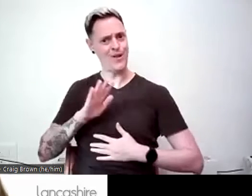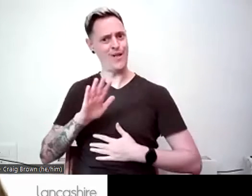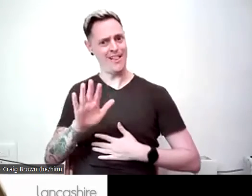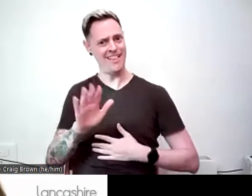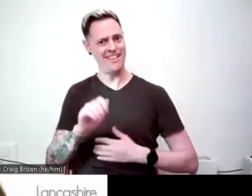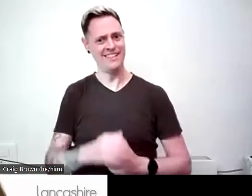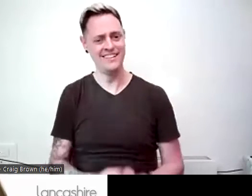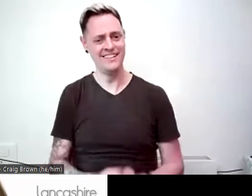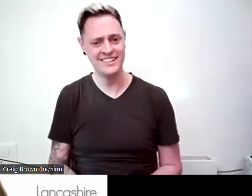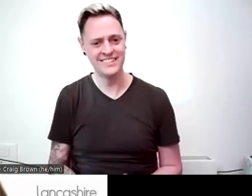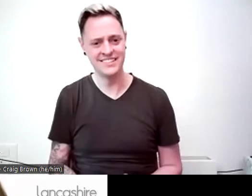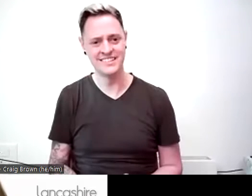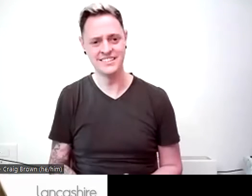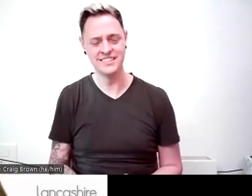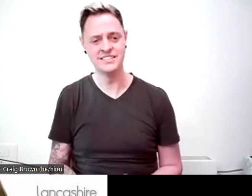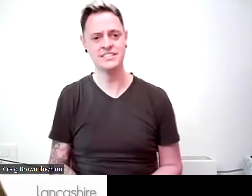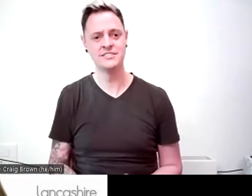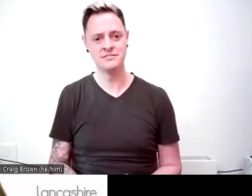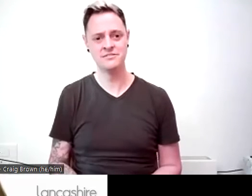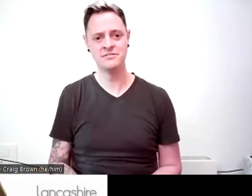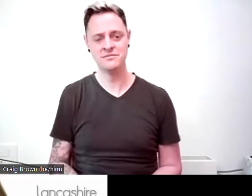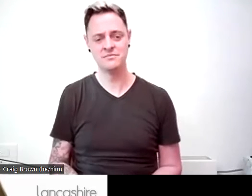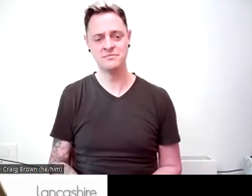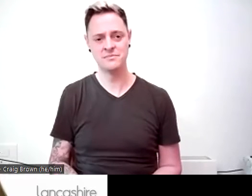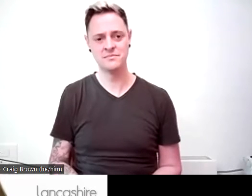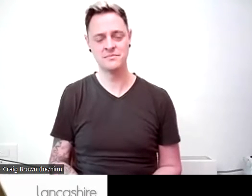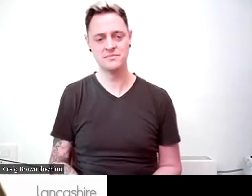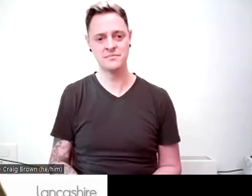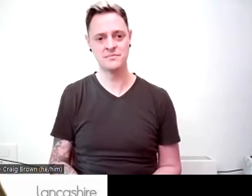guess it touches on this idea of